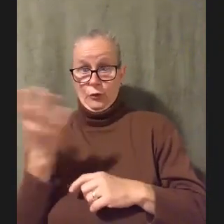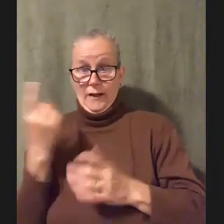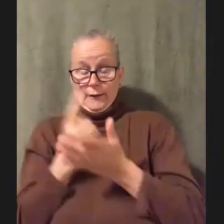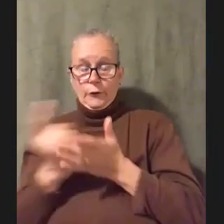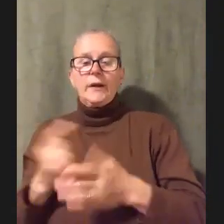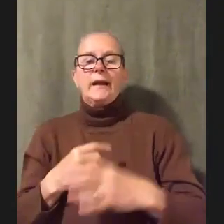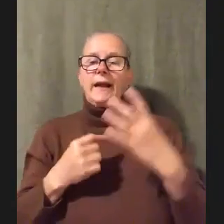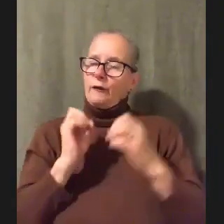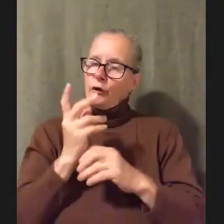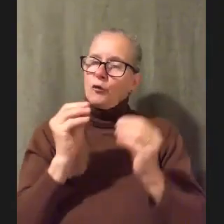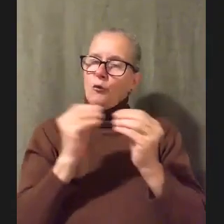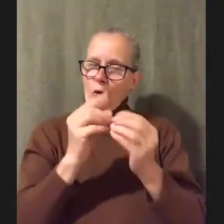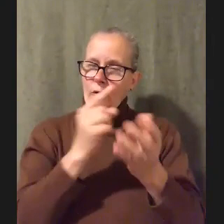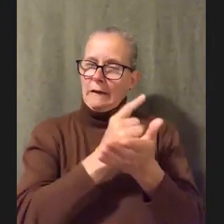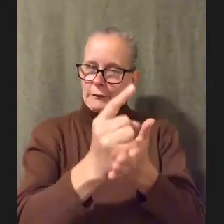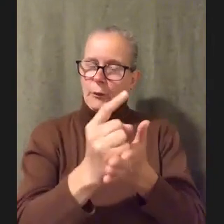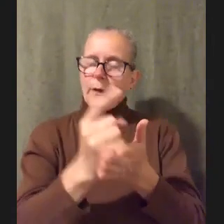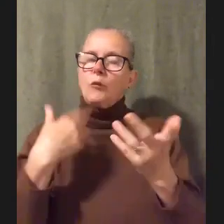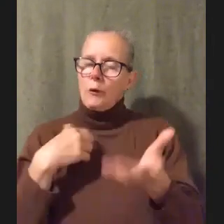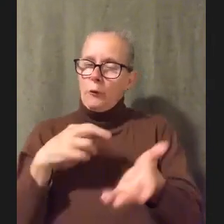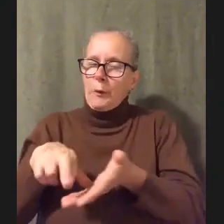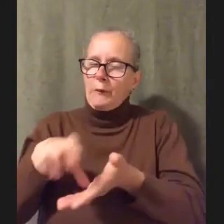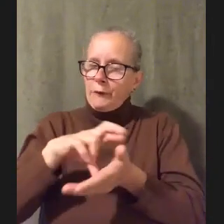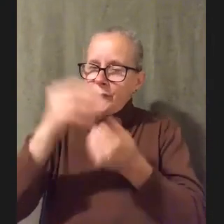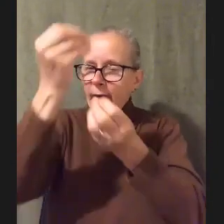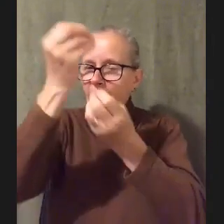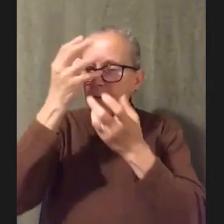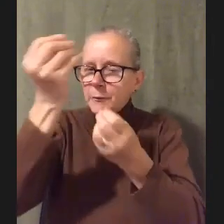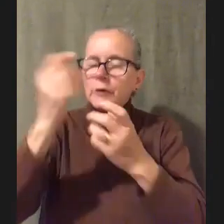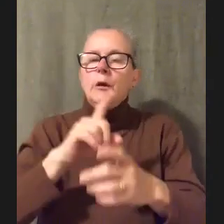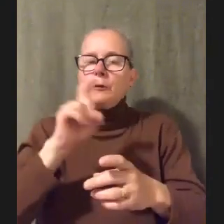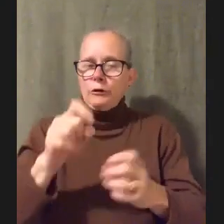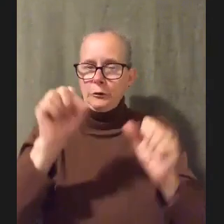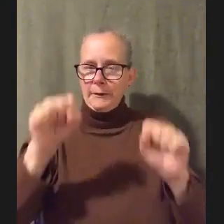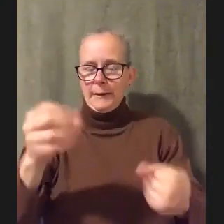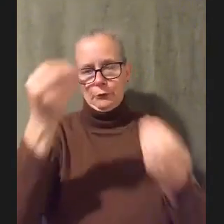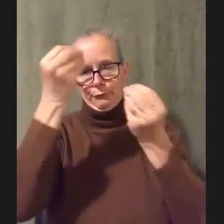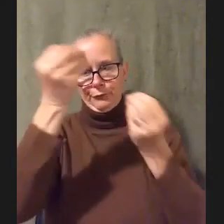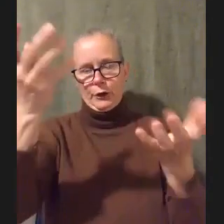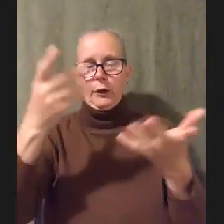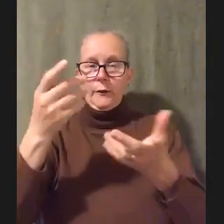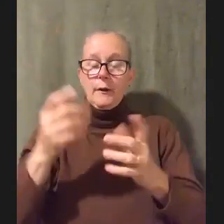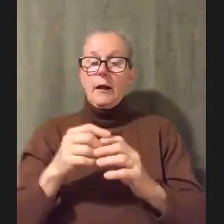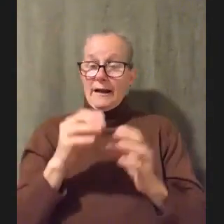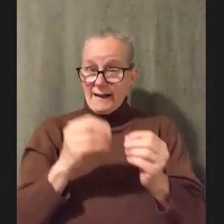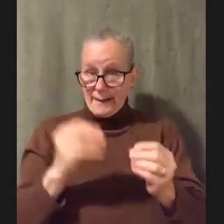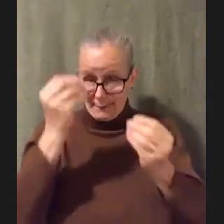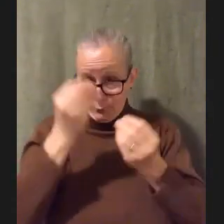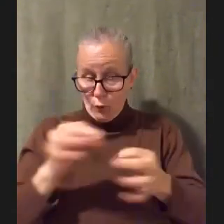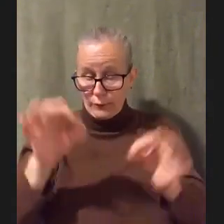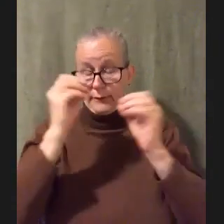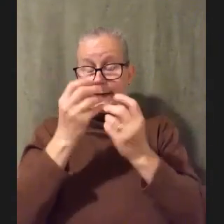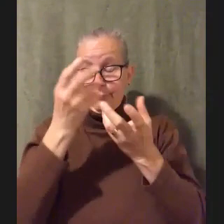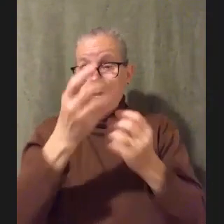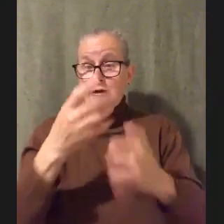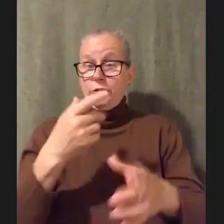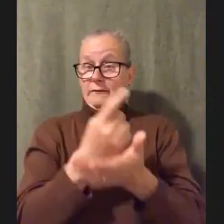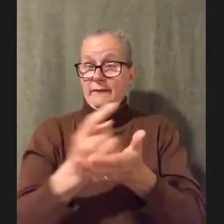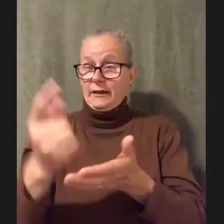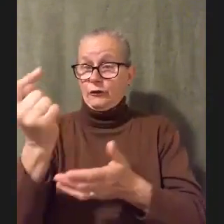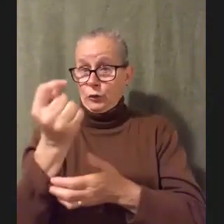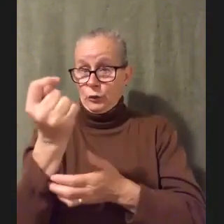be reviewing the data and results this week, and we should be able to share some useful information at next Tuesday's